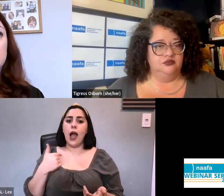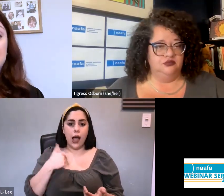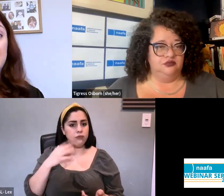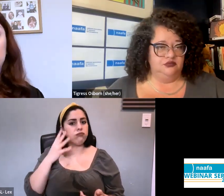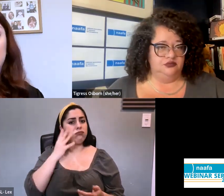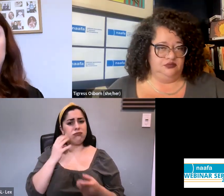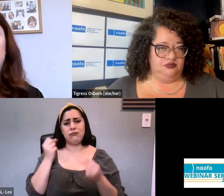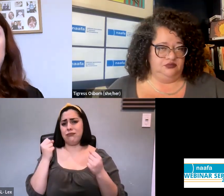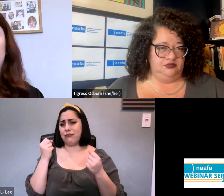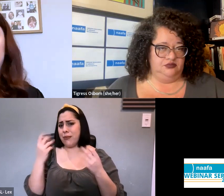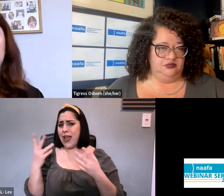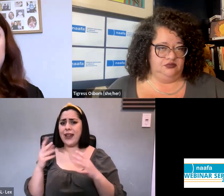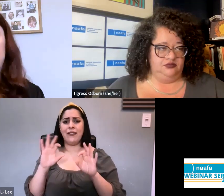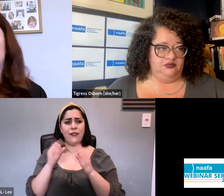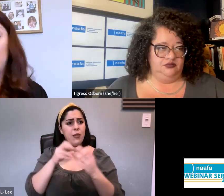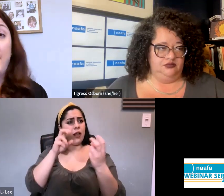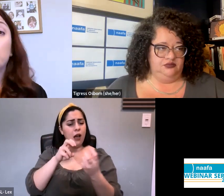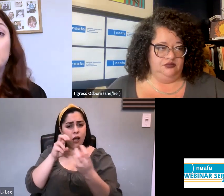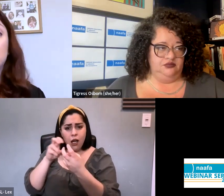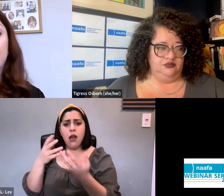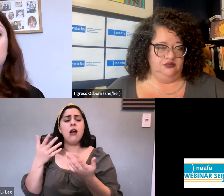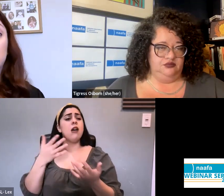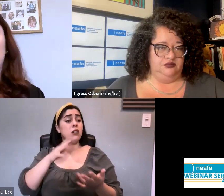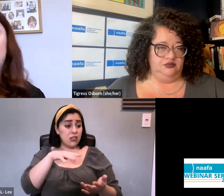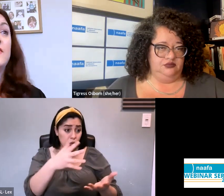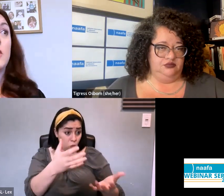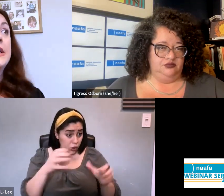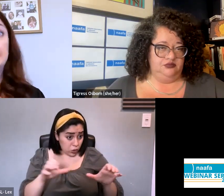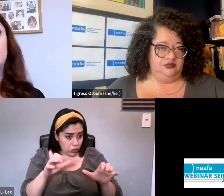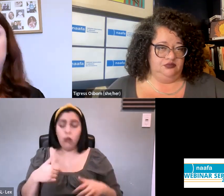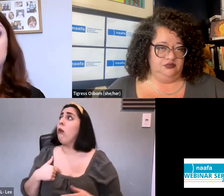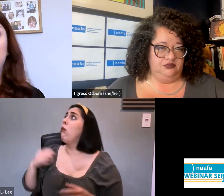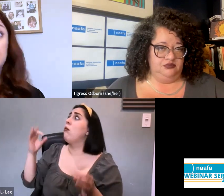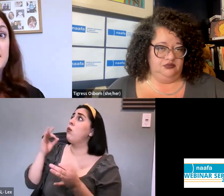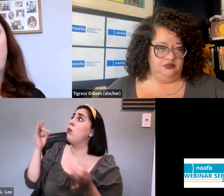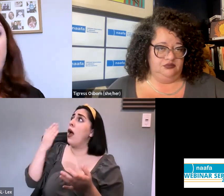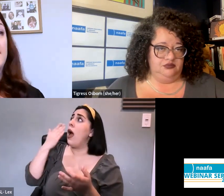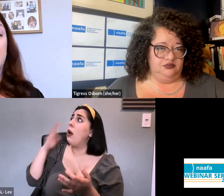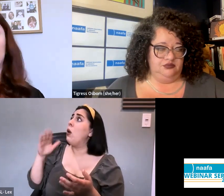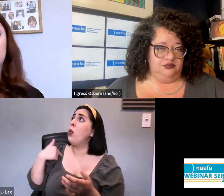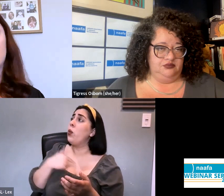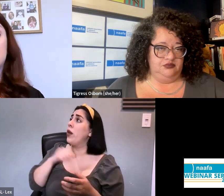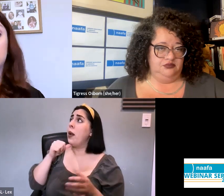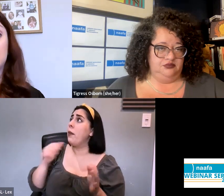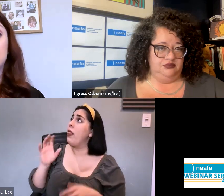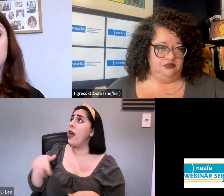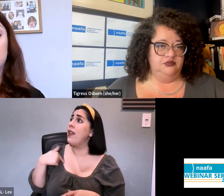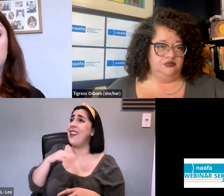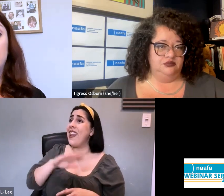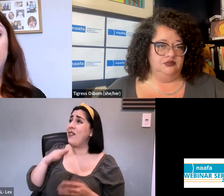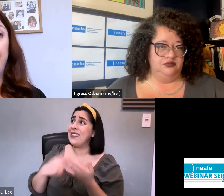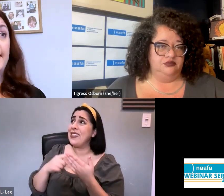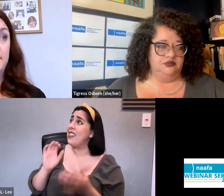count sit in front of me and okay, what would you like to do? We have no idea because we did not have any of those